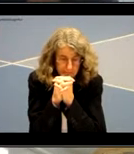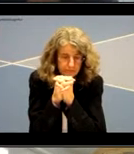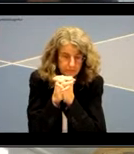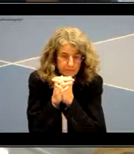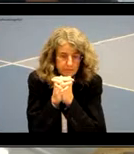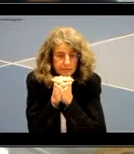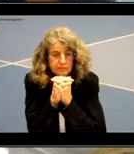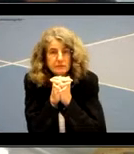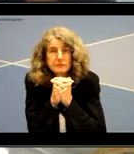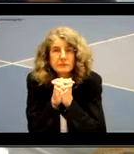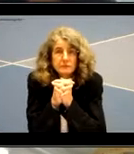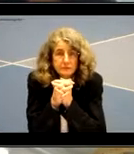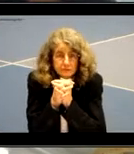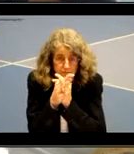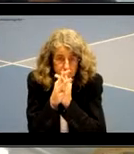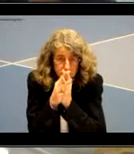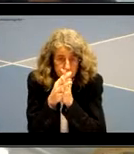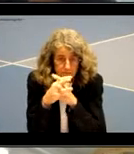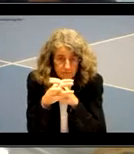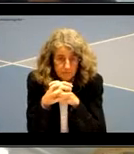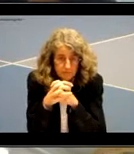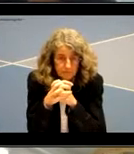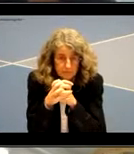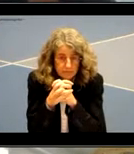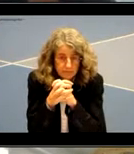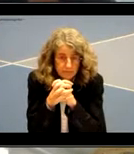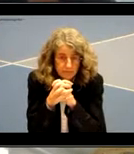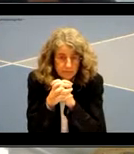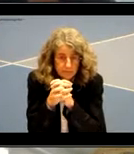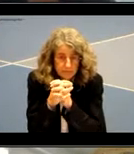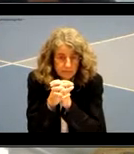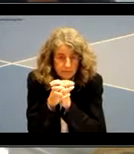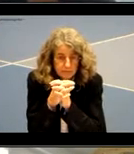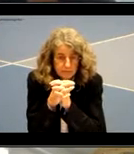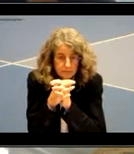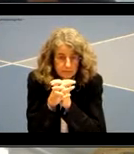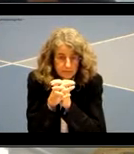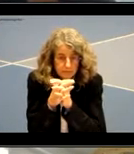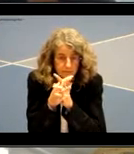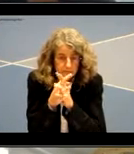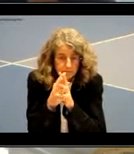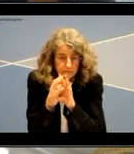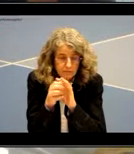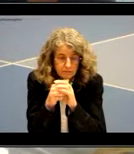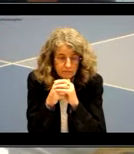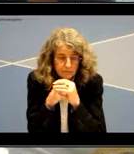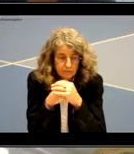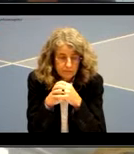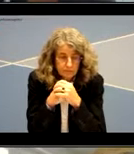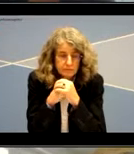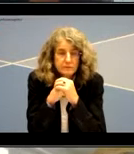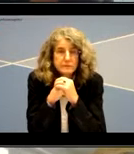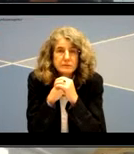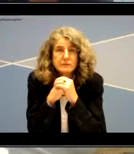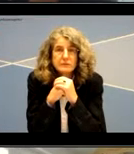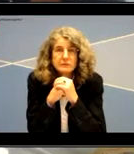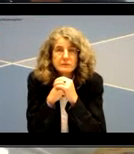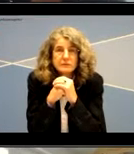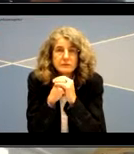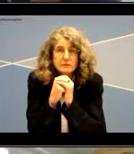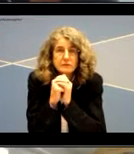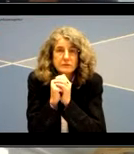cooperate in the things that are important and crucial for them. As for